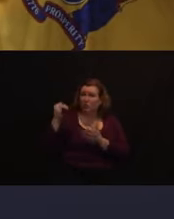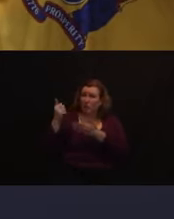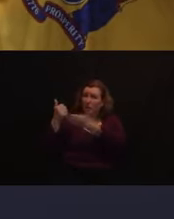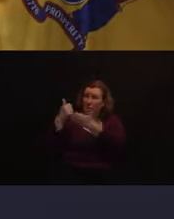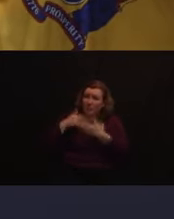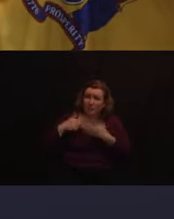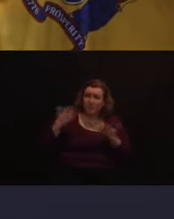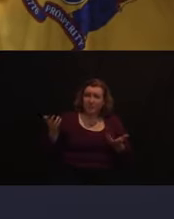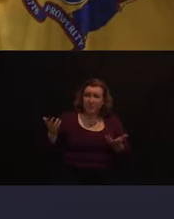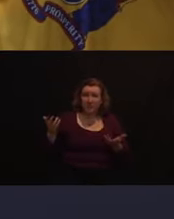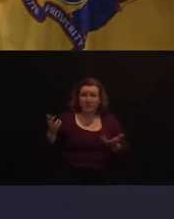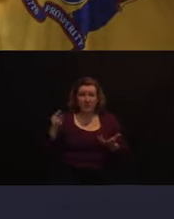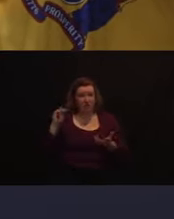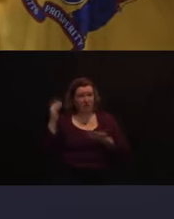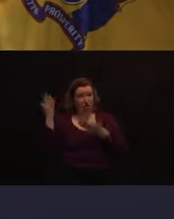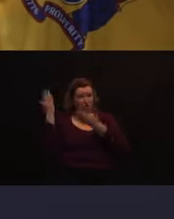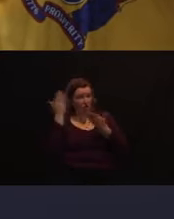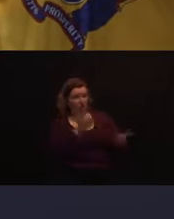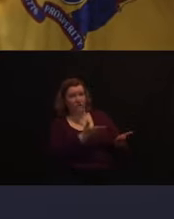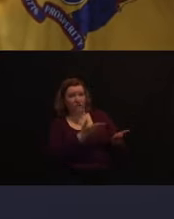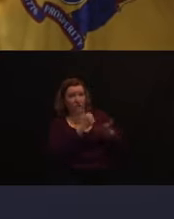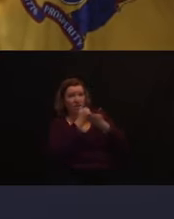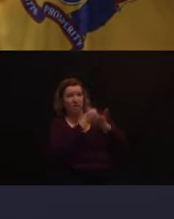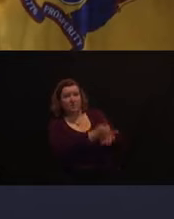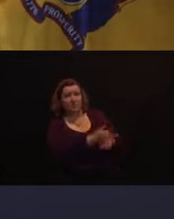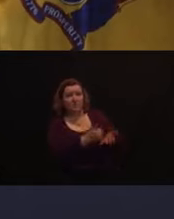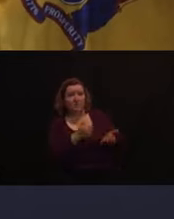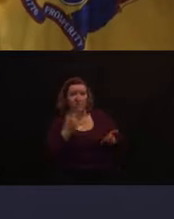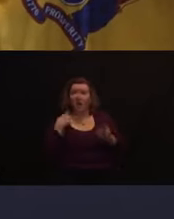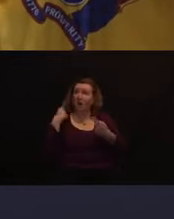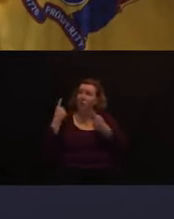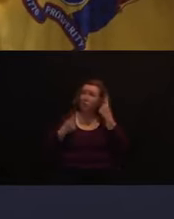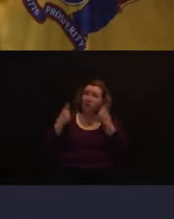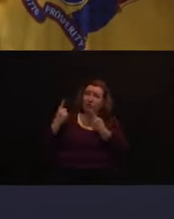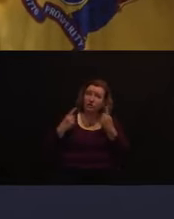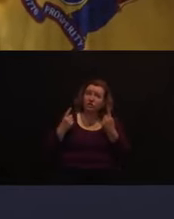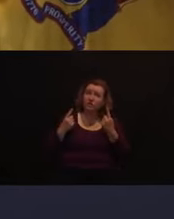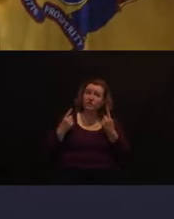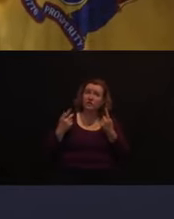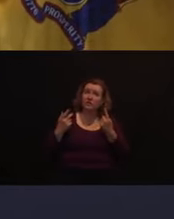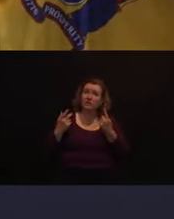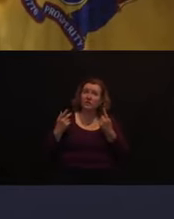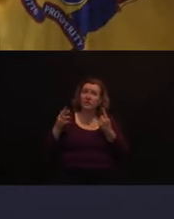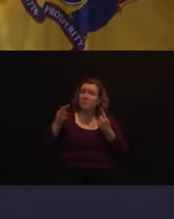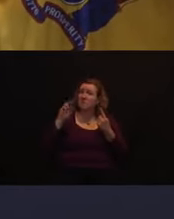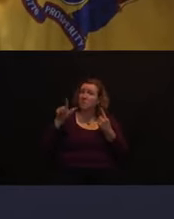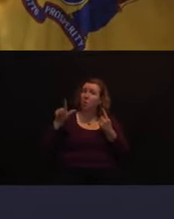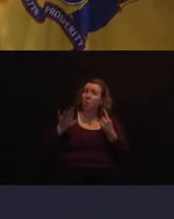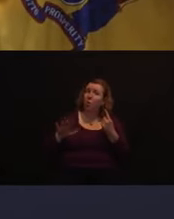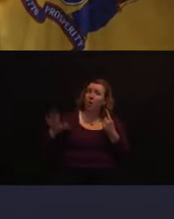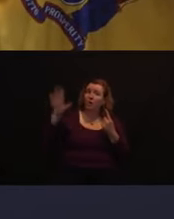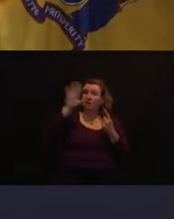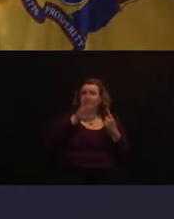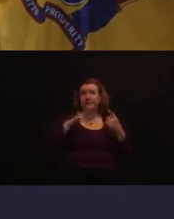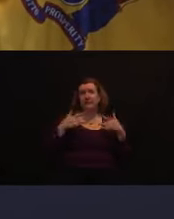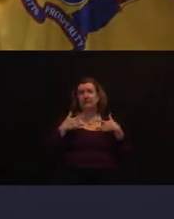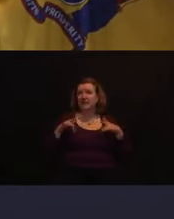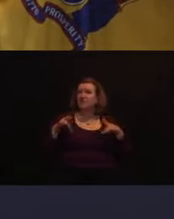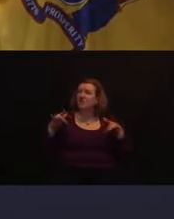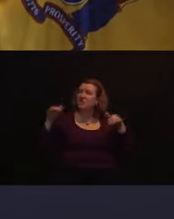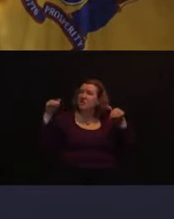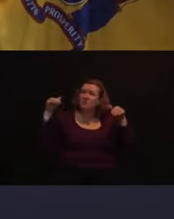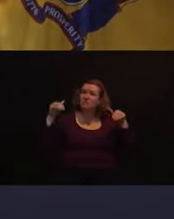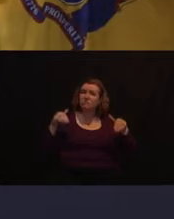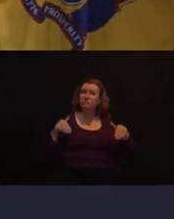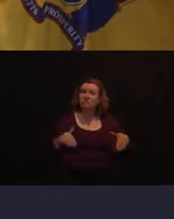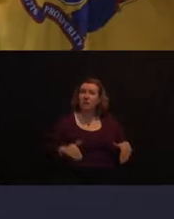offer help. And I'm wondering, given the general downward trajectory of malls as a concept, what you think the